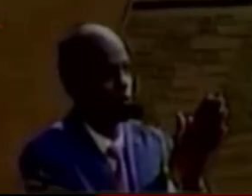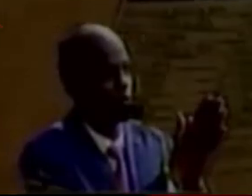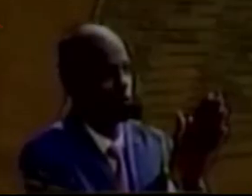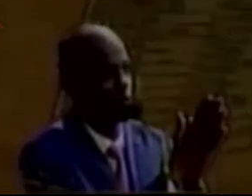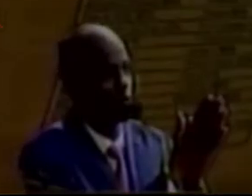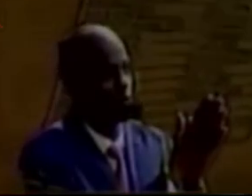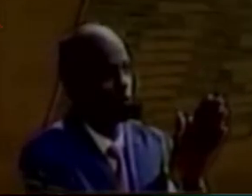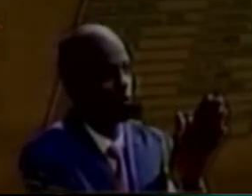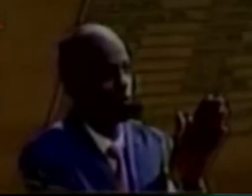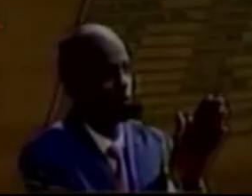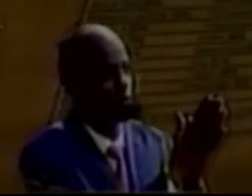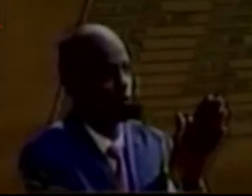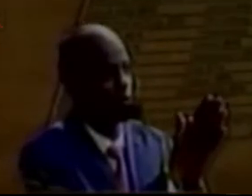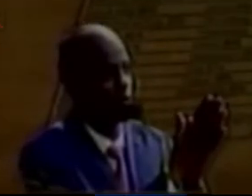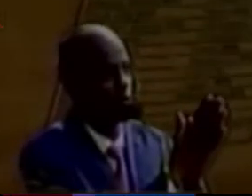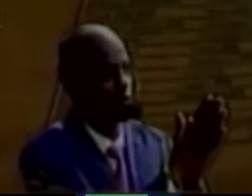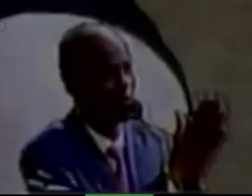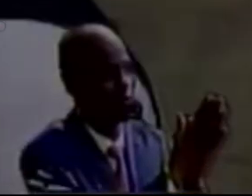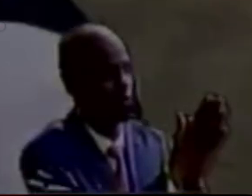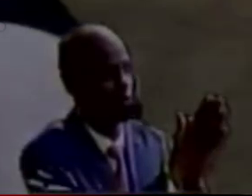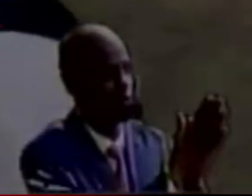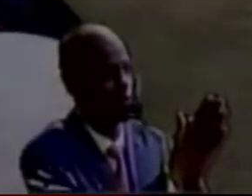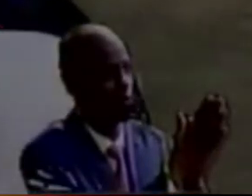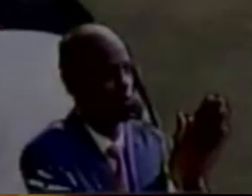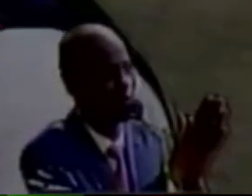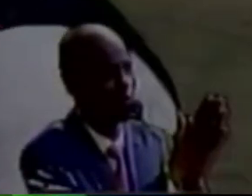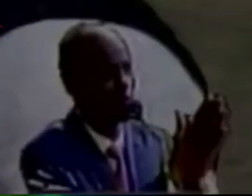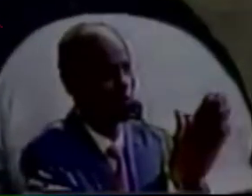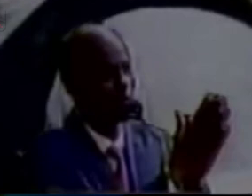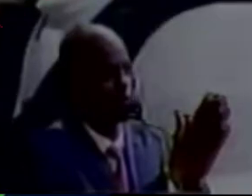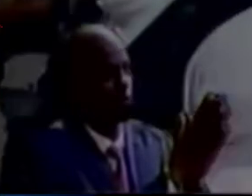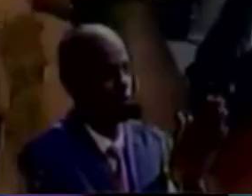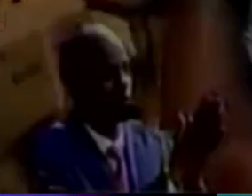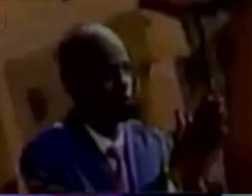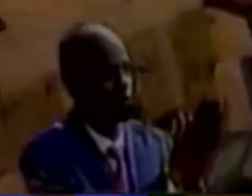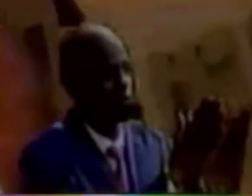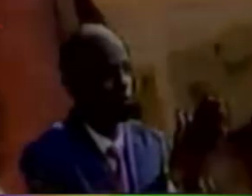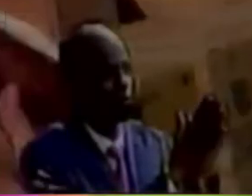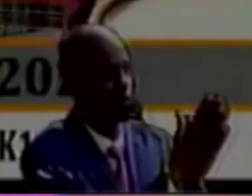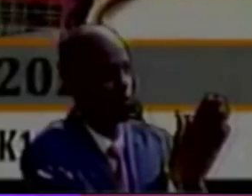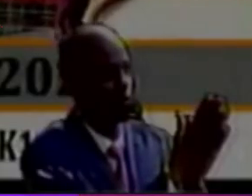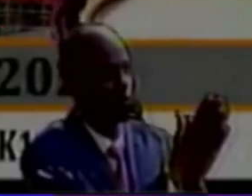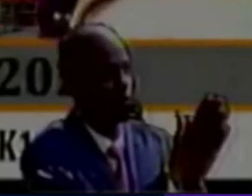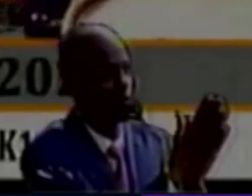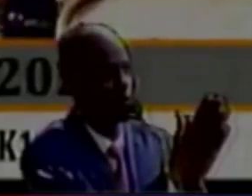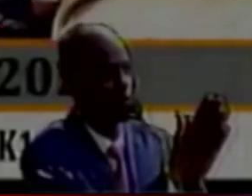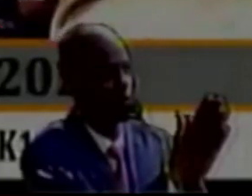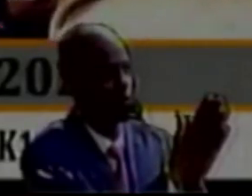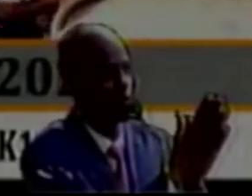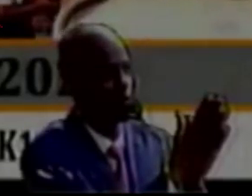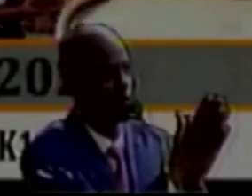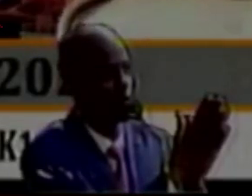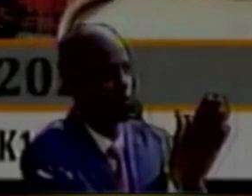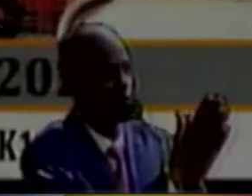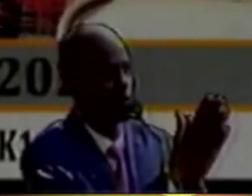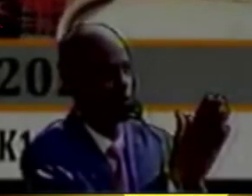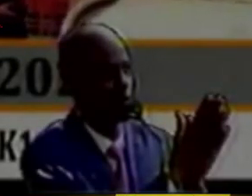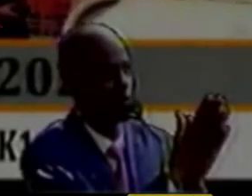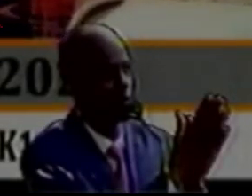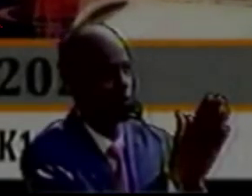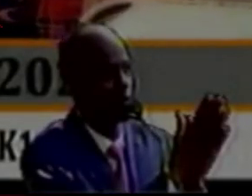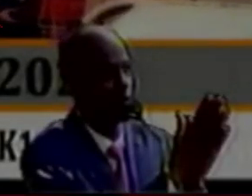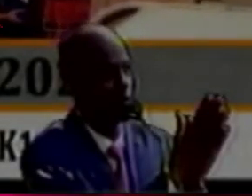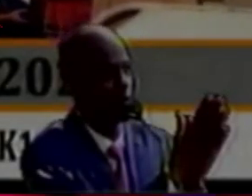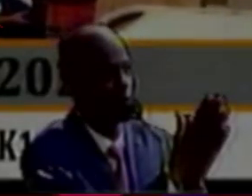the entire region. Il sert en hôpital maternel pour toute zone. And now all of the women who have any troubles with their pregnancies. Et qu'on a